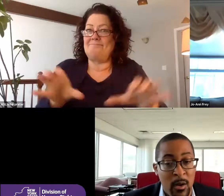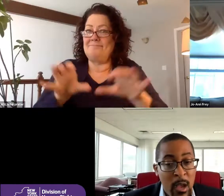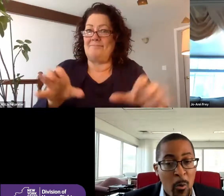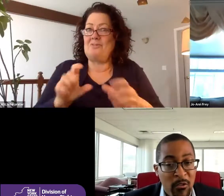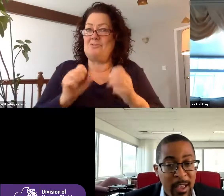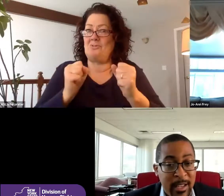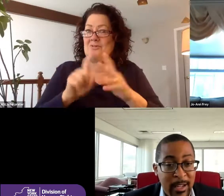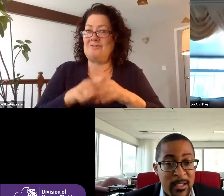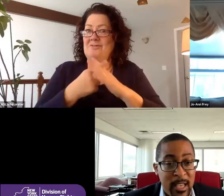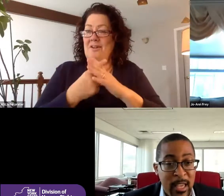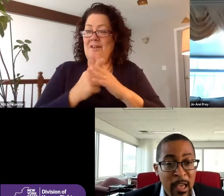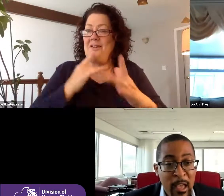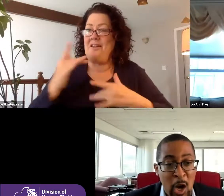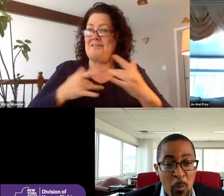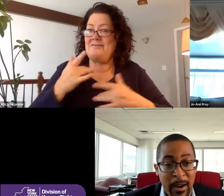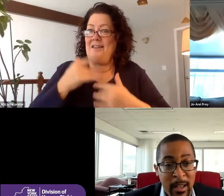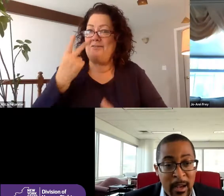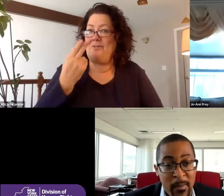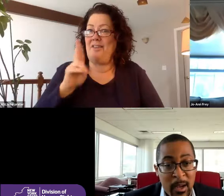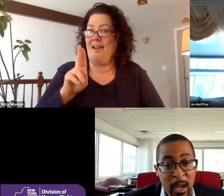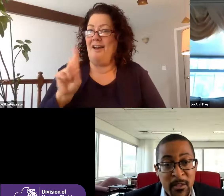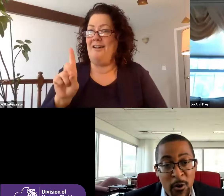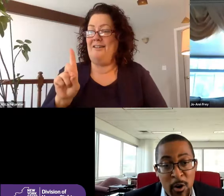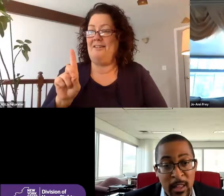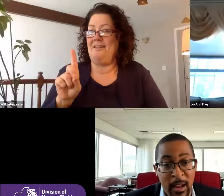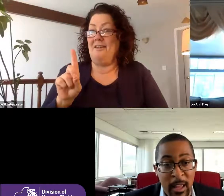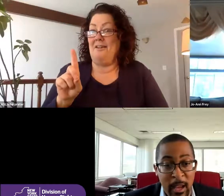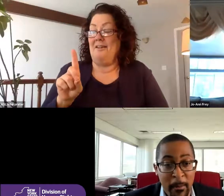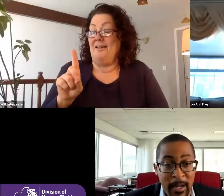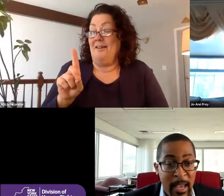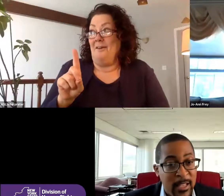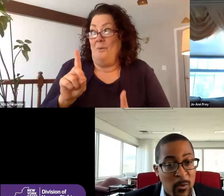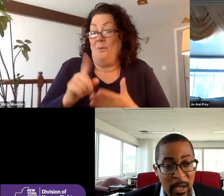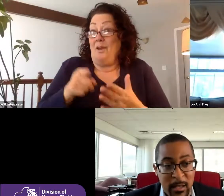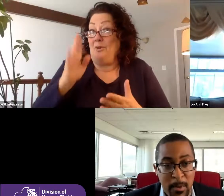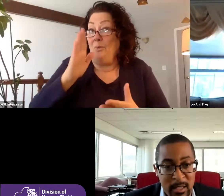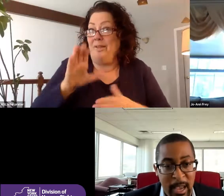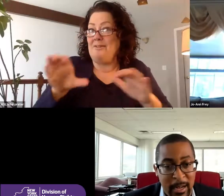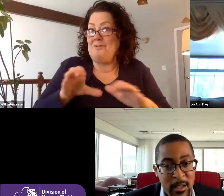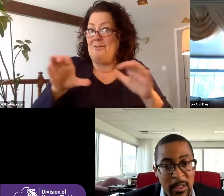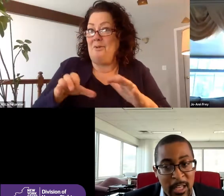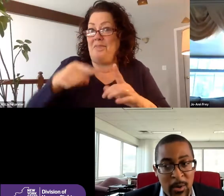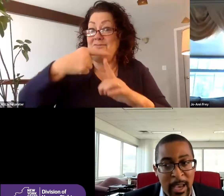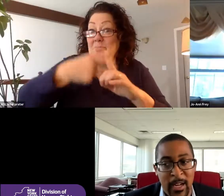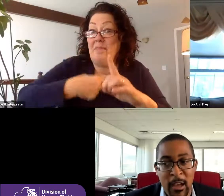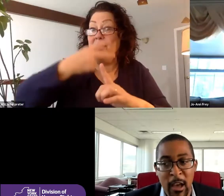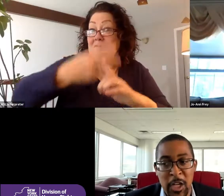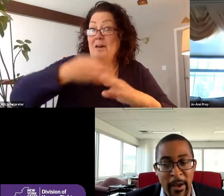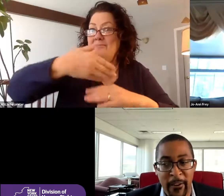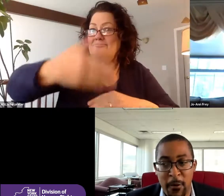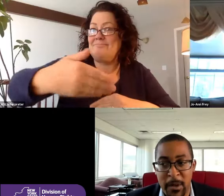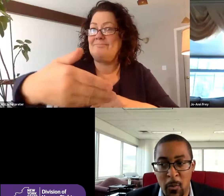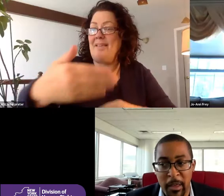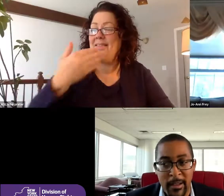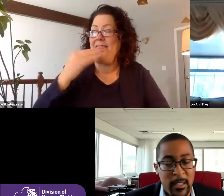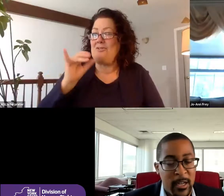start. And so we're really excited to see, you know, what comes forward in the upcoming days, weeks, and months ahead. So thank you again,